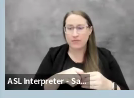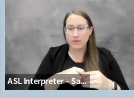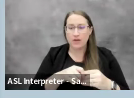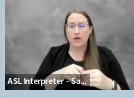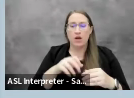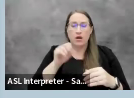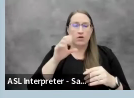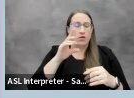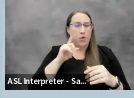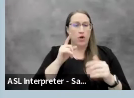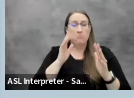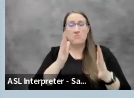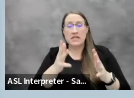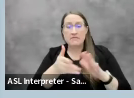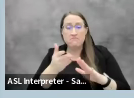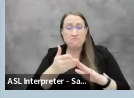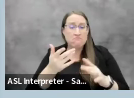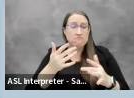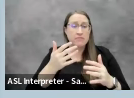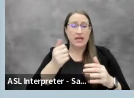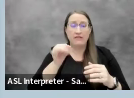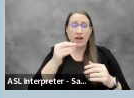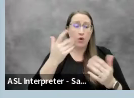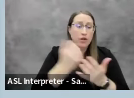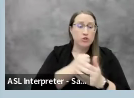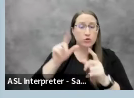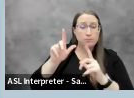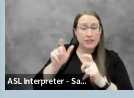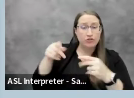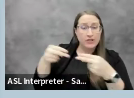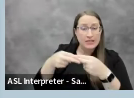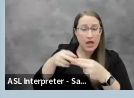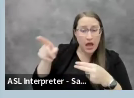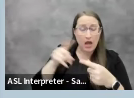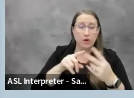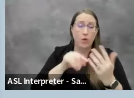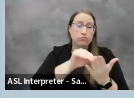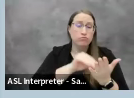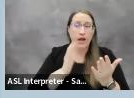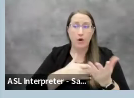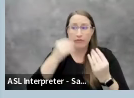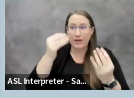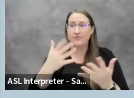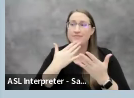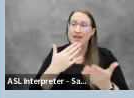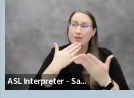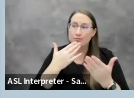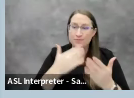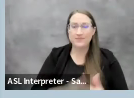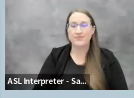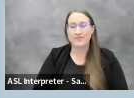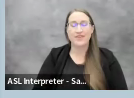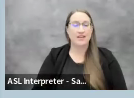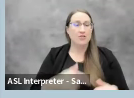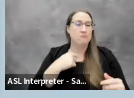screen on for a bit more in case anyone wants to take a picture or jot our info down, and we can sign off.